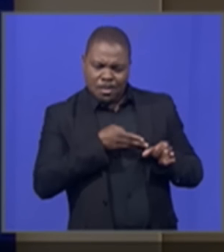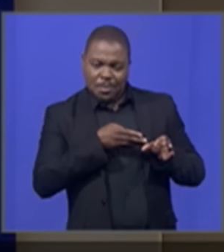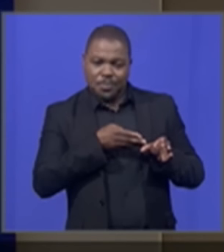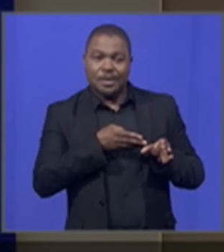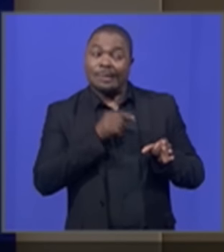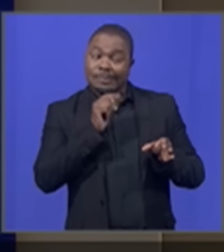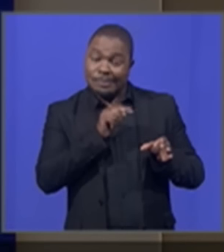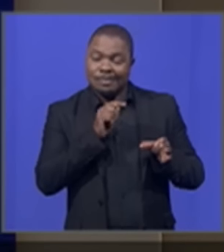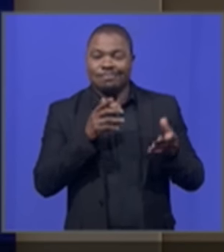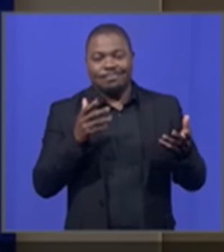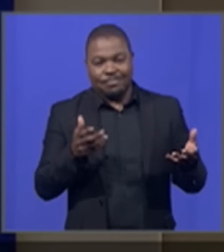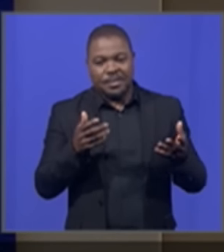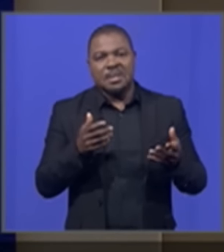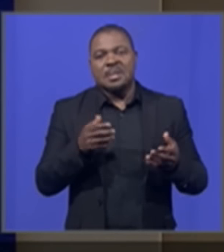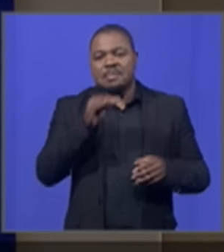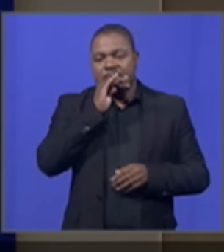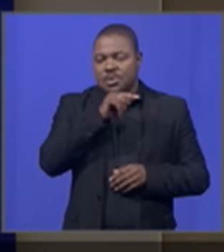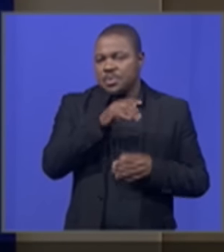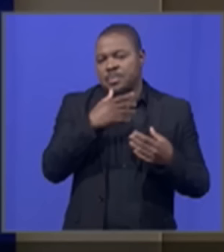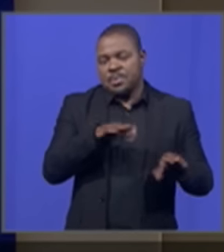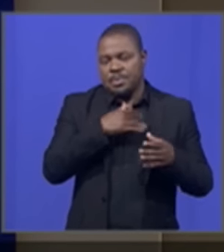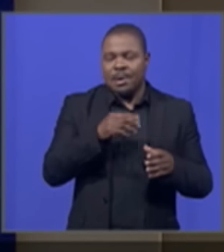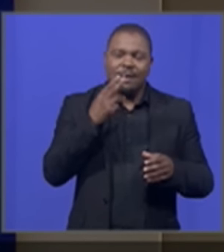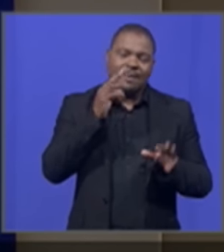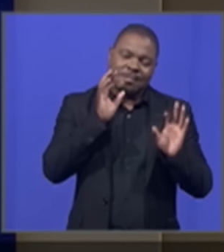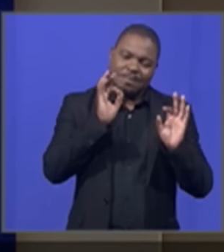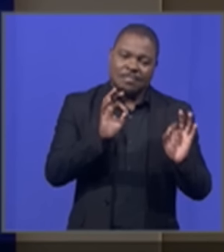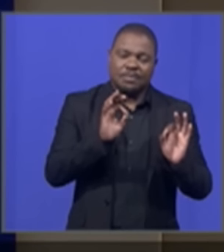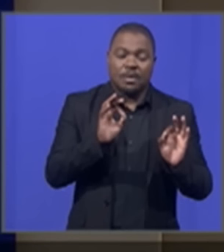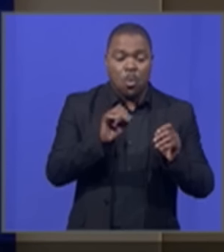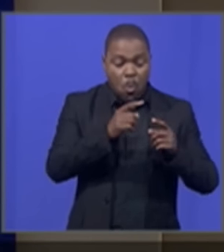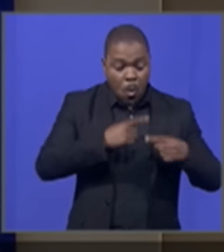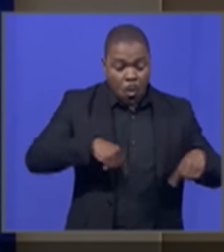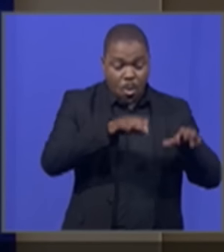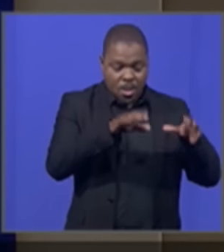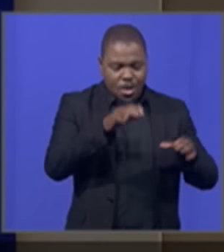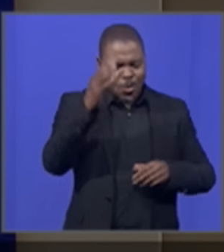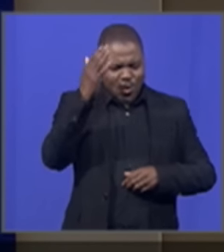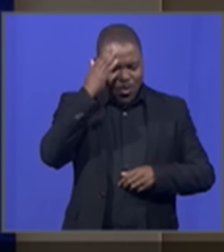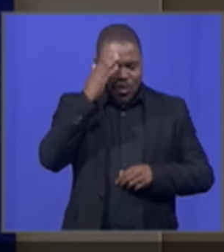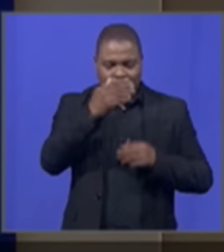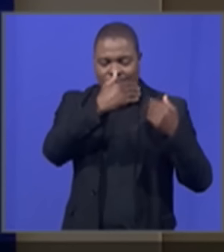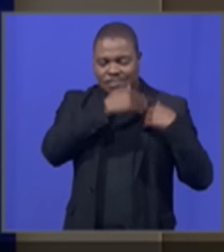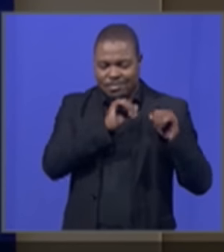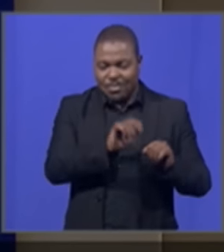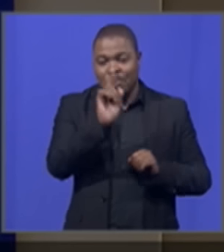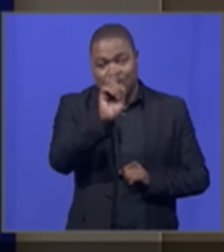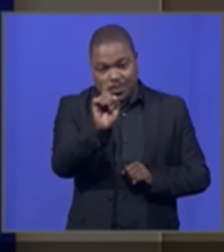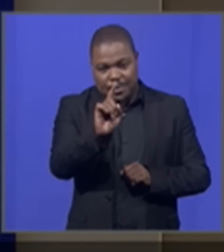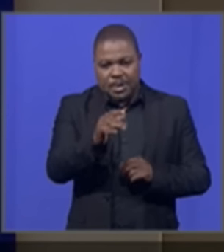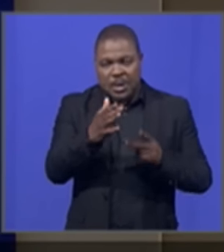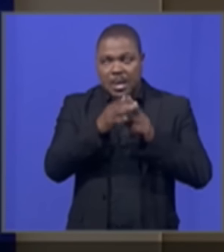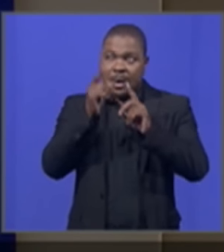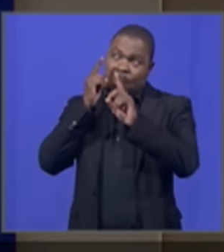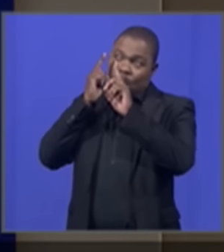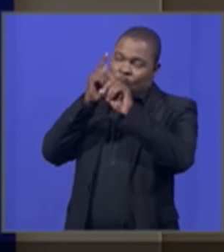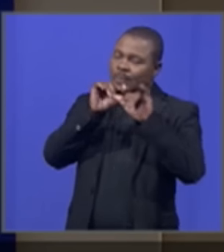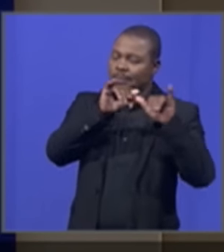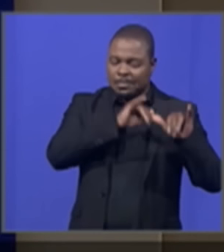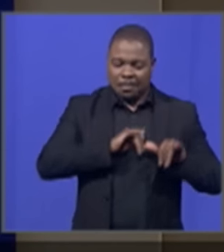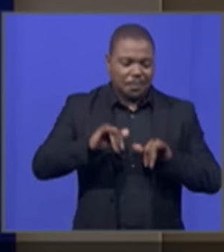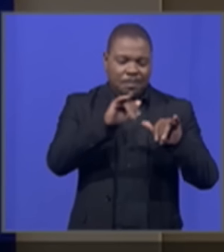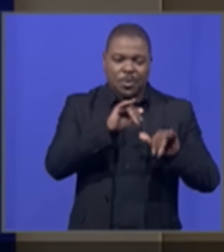blend comes in quite in nicely. So everyone knows what is at stake. We're all working towards one goal. So